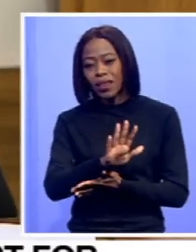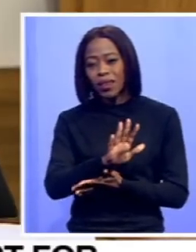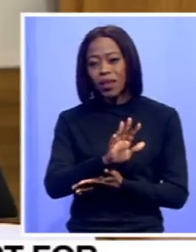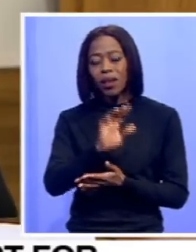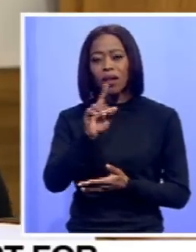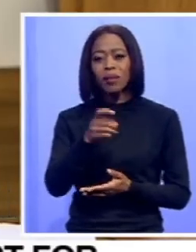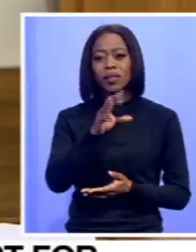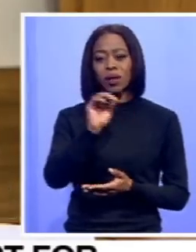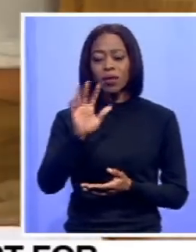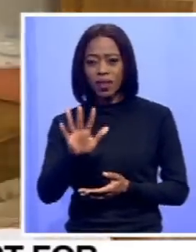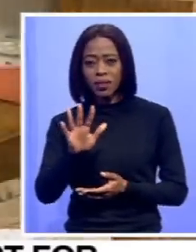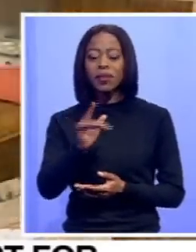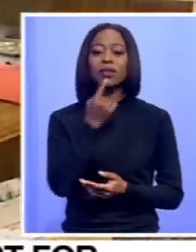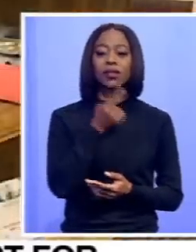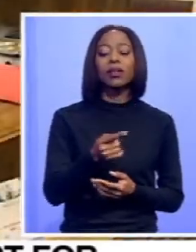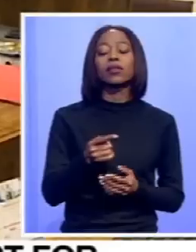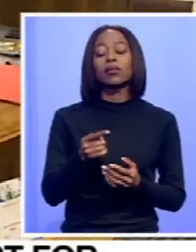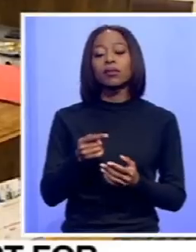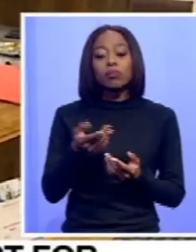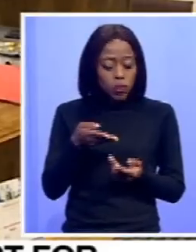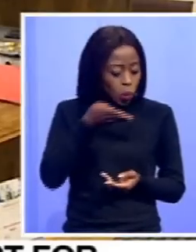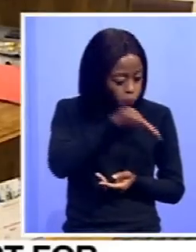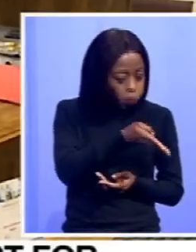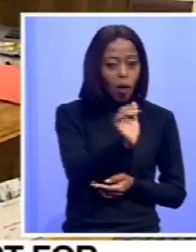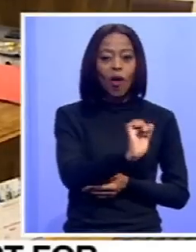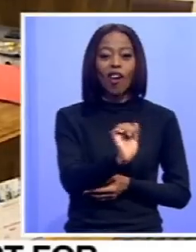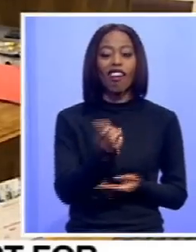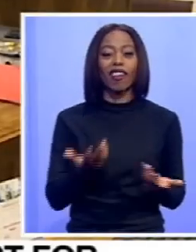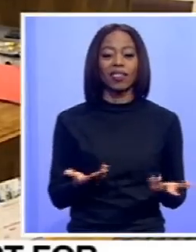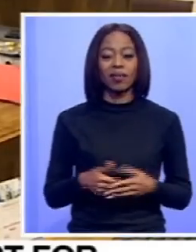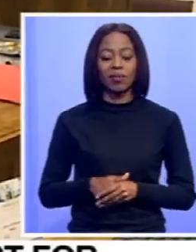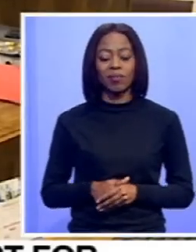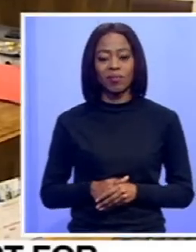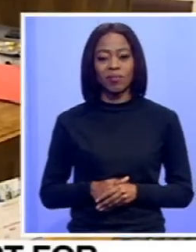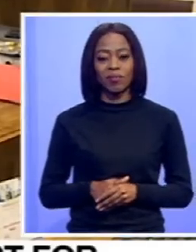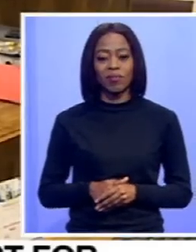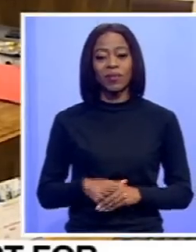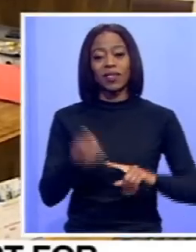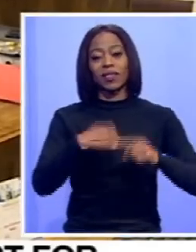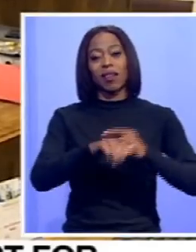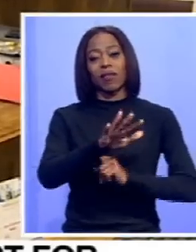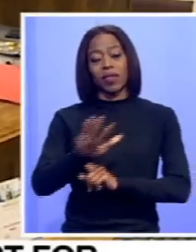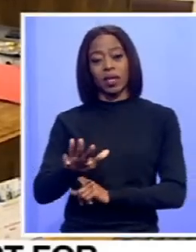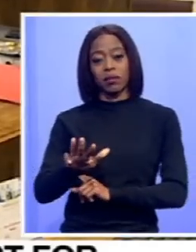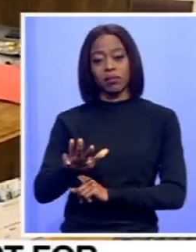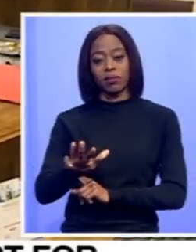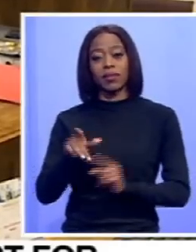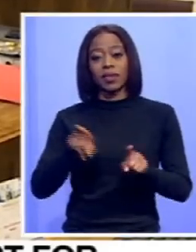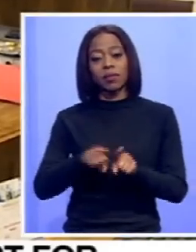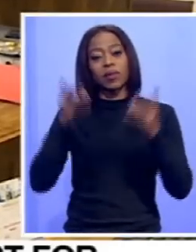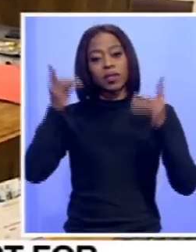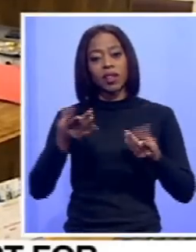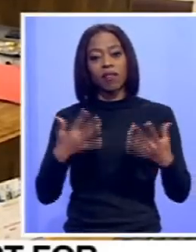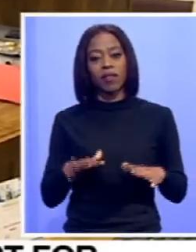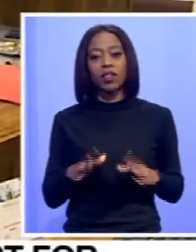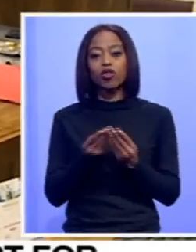15:47:05, in which the permit is clearly visible on the dashboard of the accused vehicle. Sub 59. He had made the decision to not